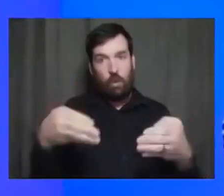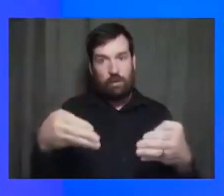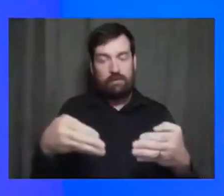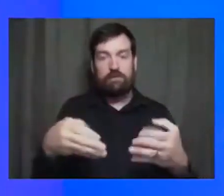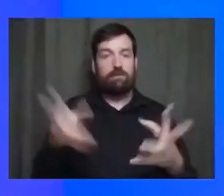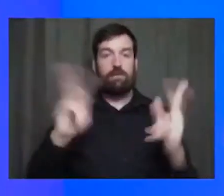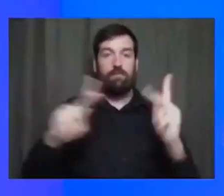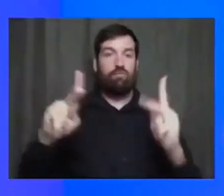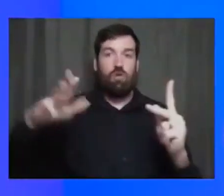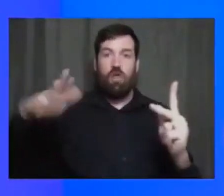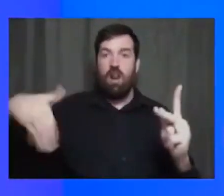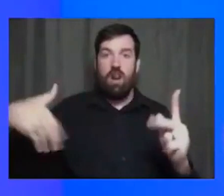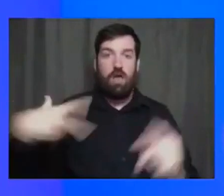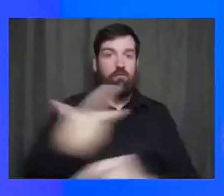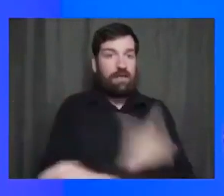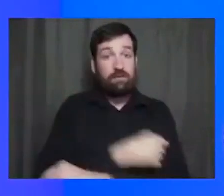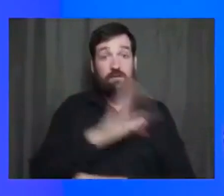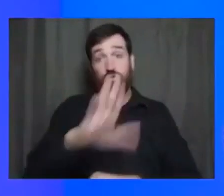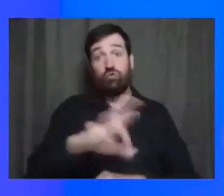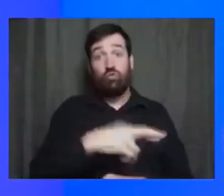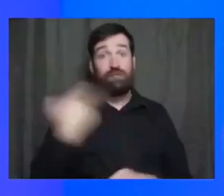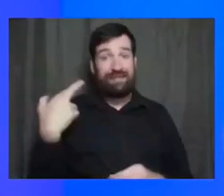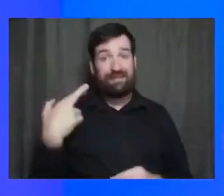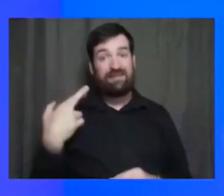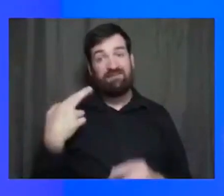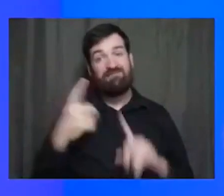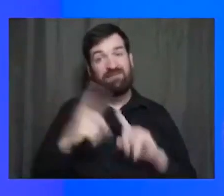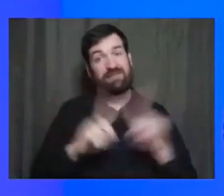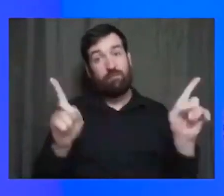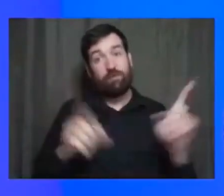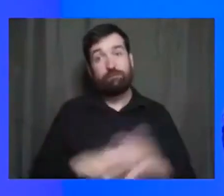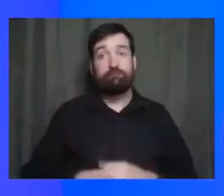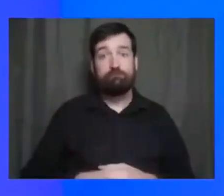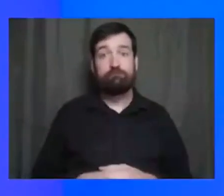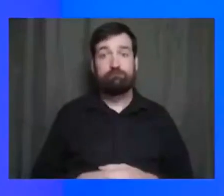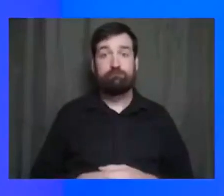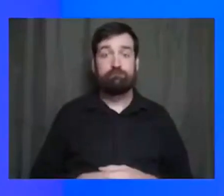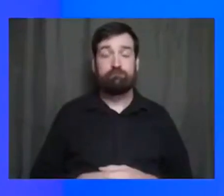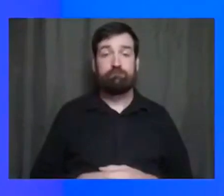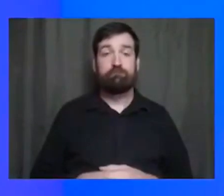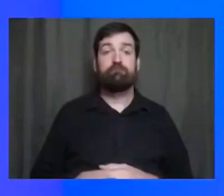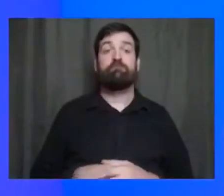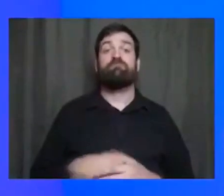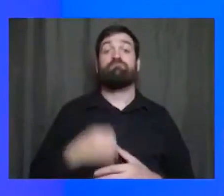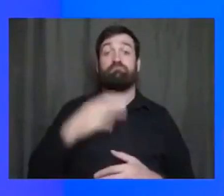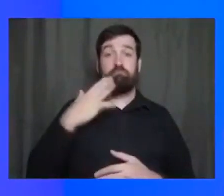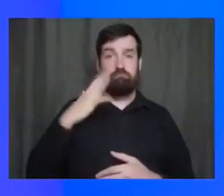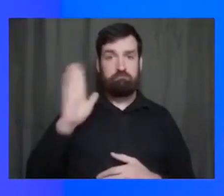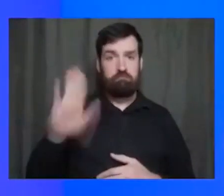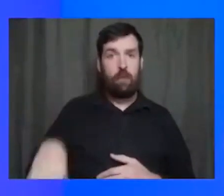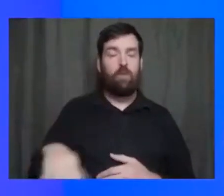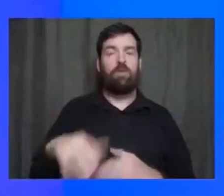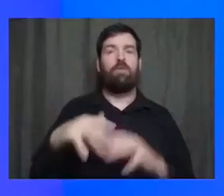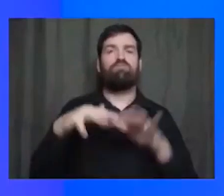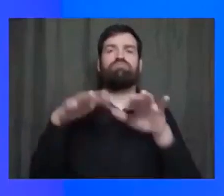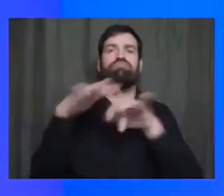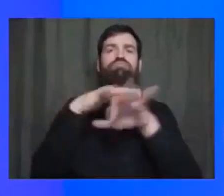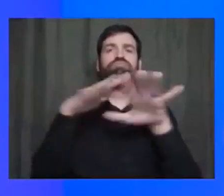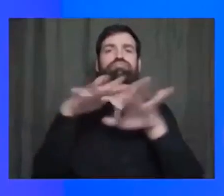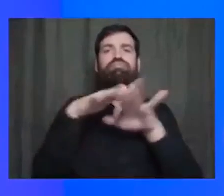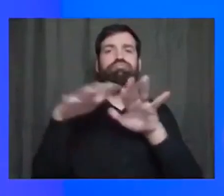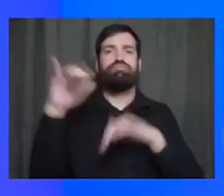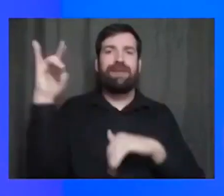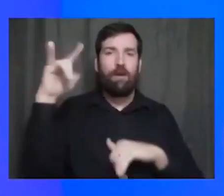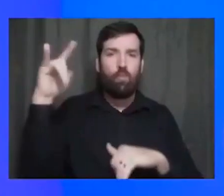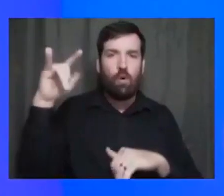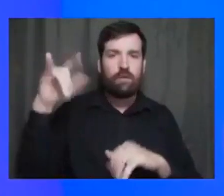your risk is going to be a little different in those settings. And as we know, crowded airports and even planes